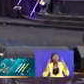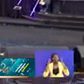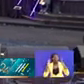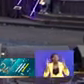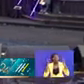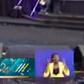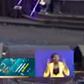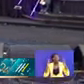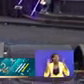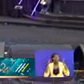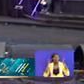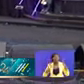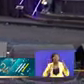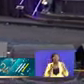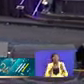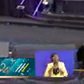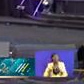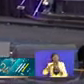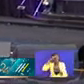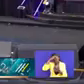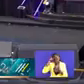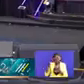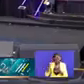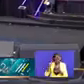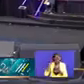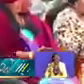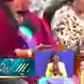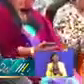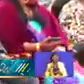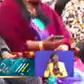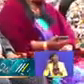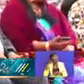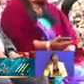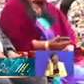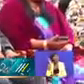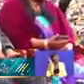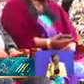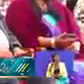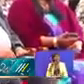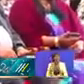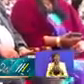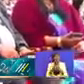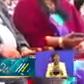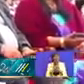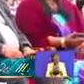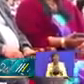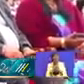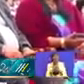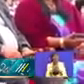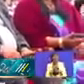celebrate him we are standing here because a man obeyed God thank you sir